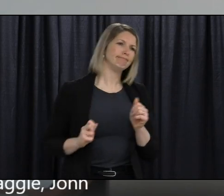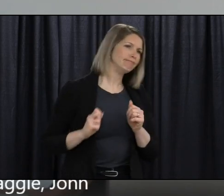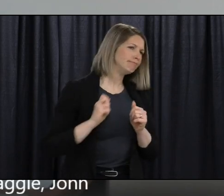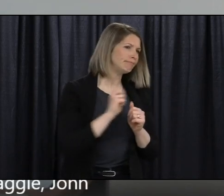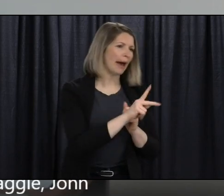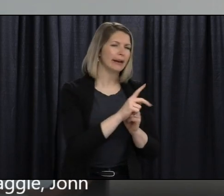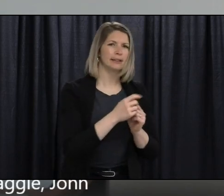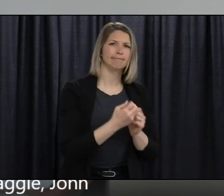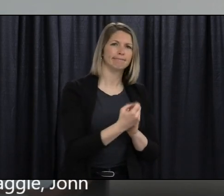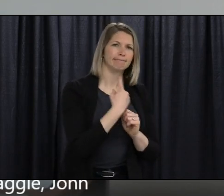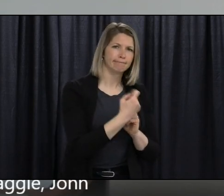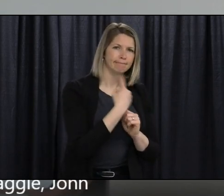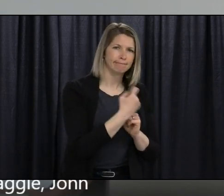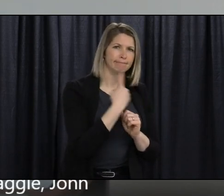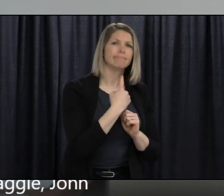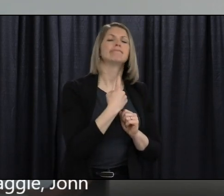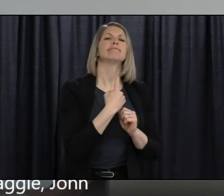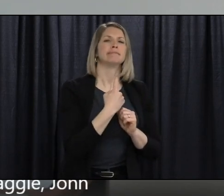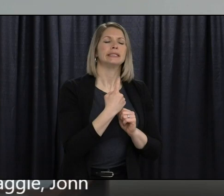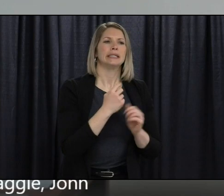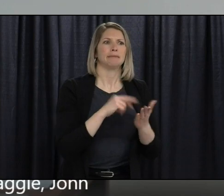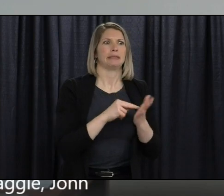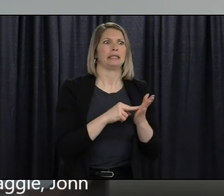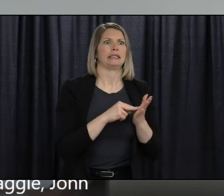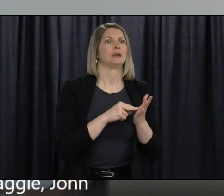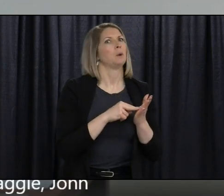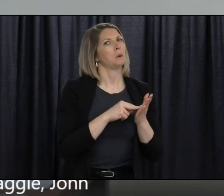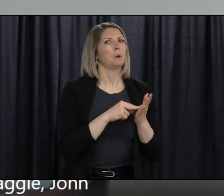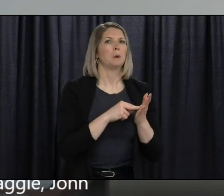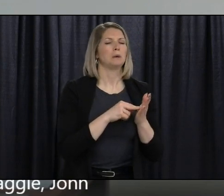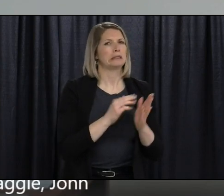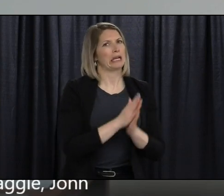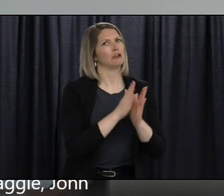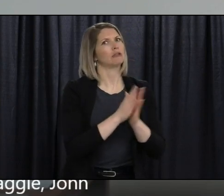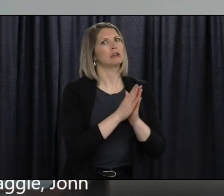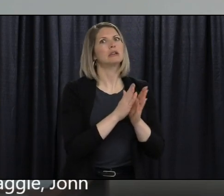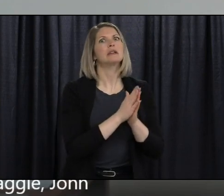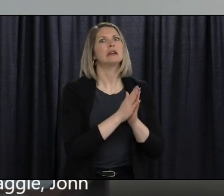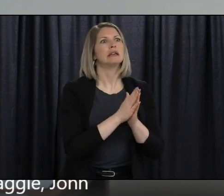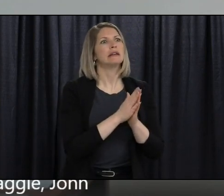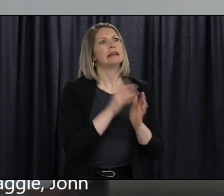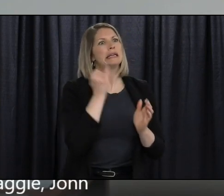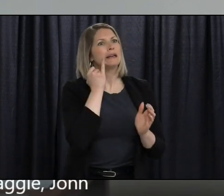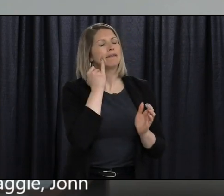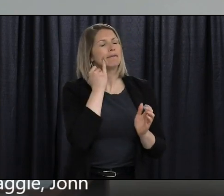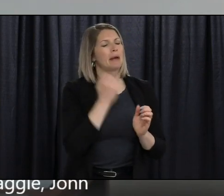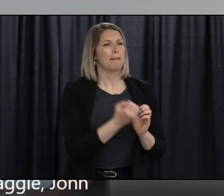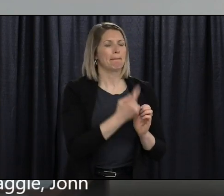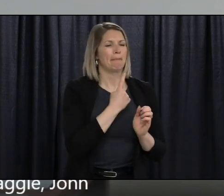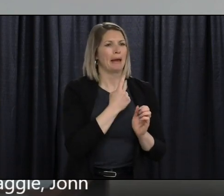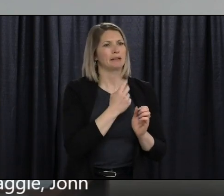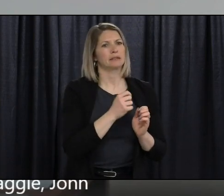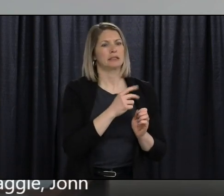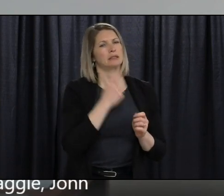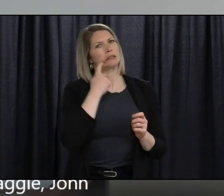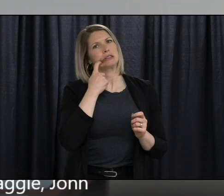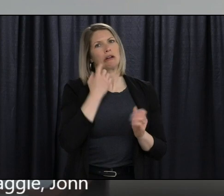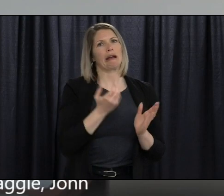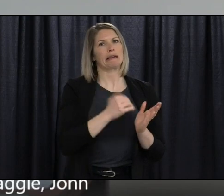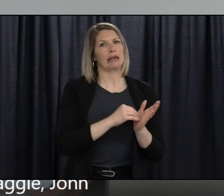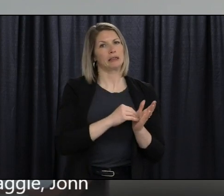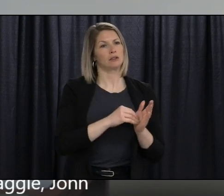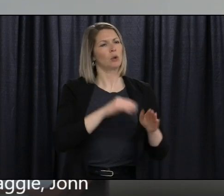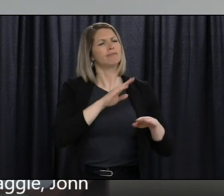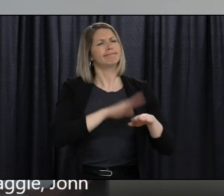substances, making them way less safer, particularly in the light of the fentanyl issues that we've had before.